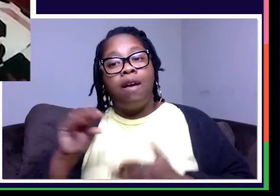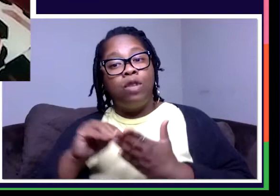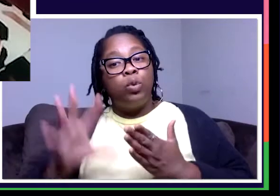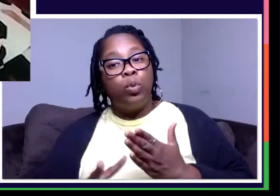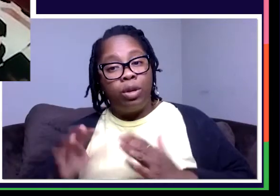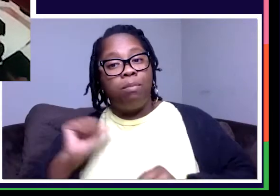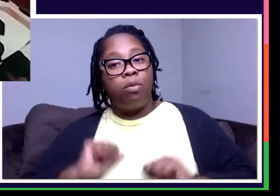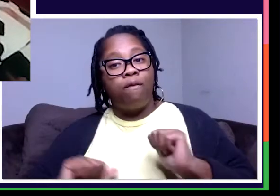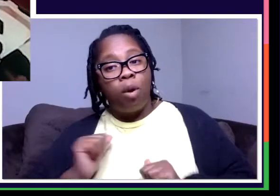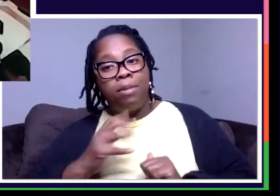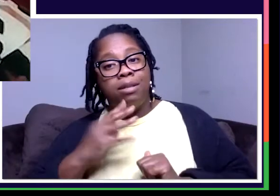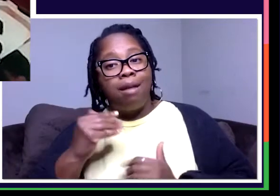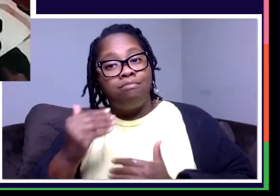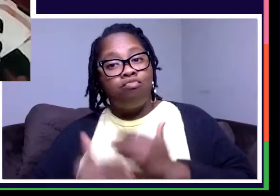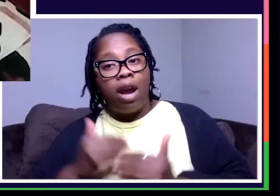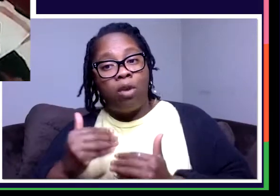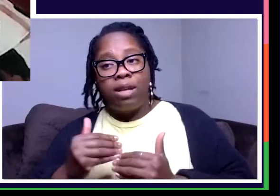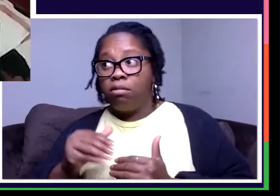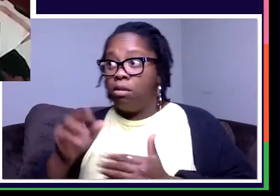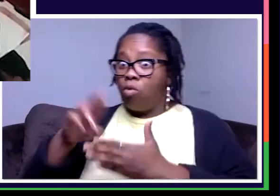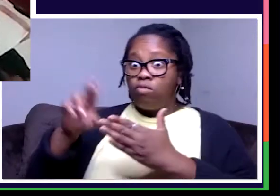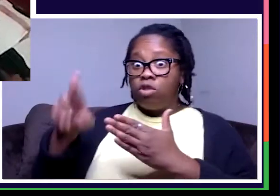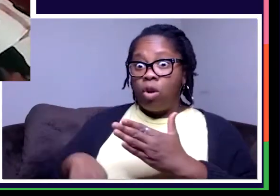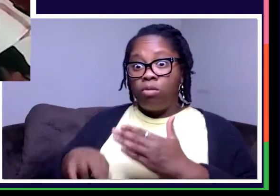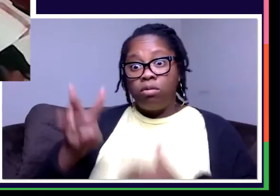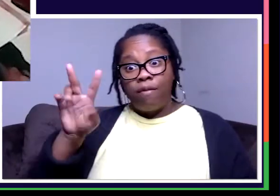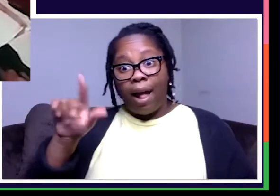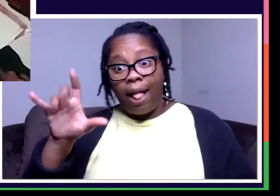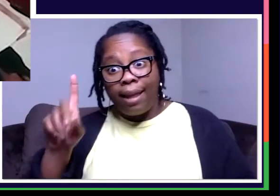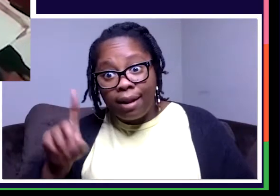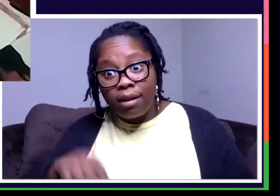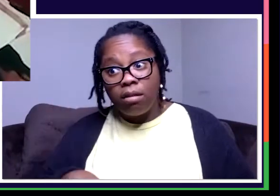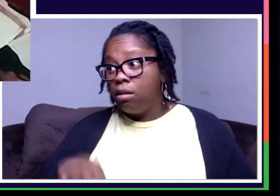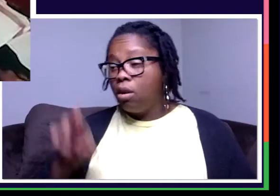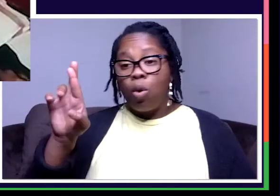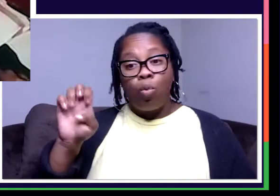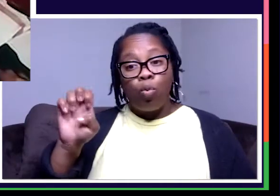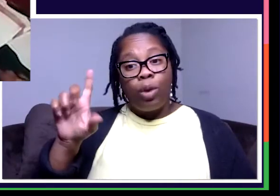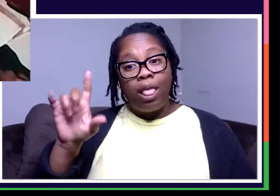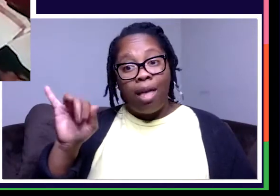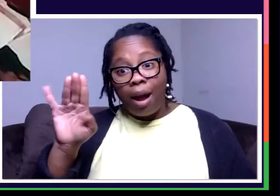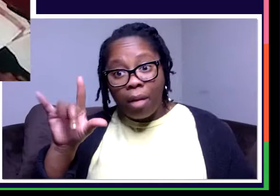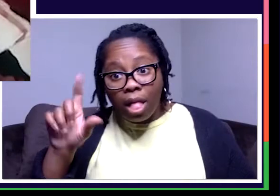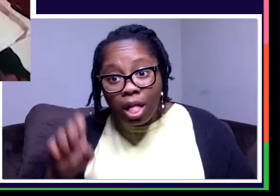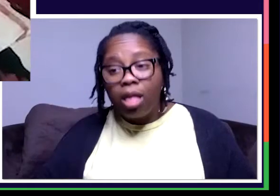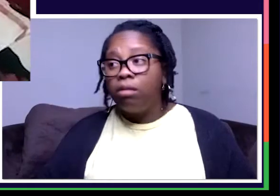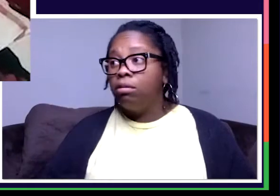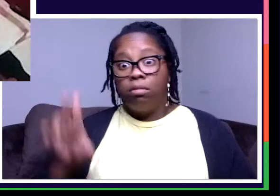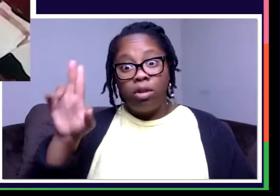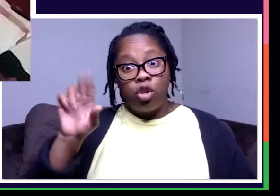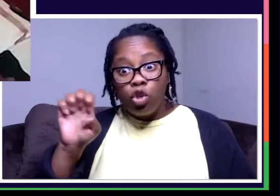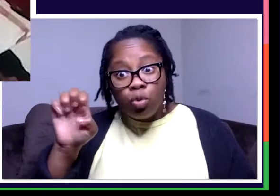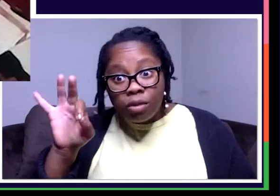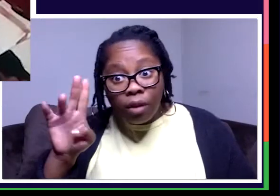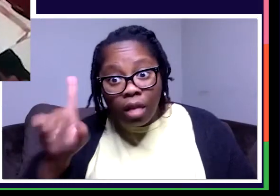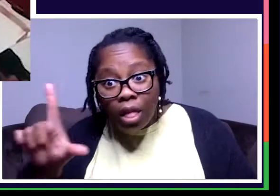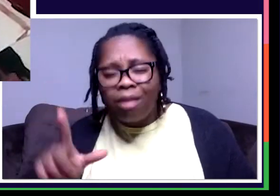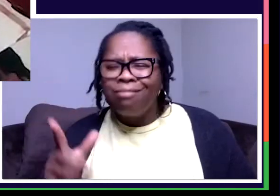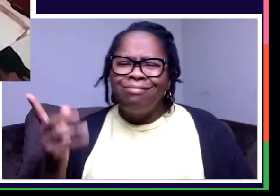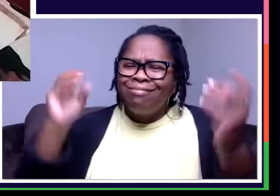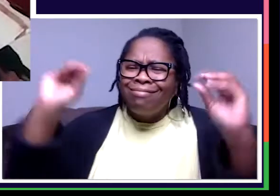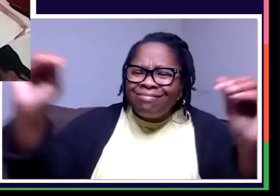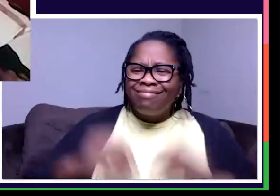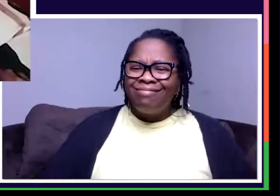Assessment of Student Performance and Progress, won't be valid, reliable, or even